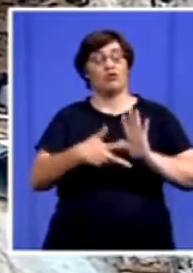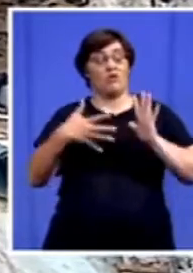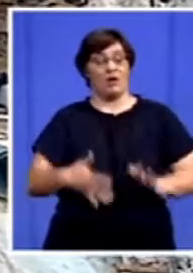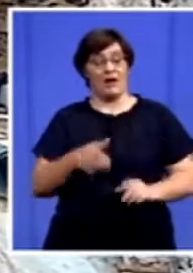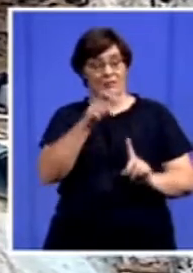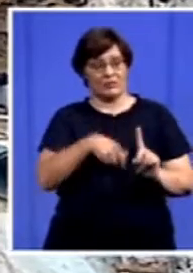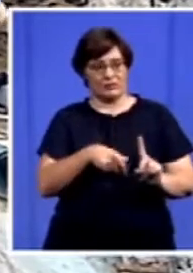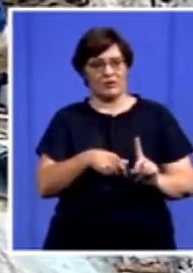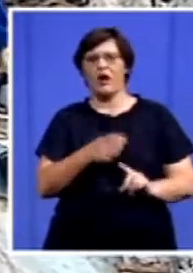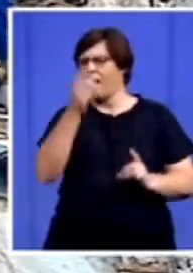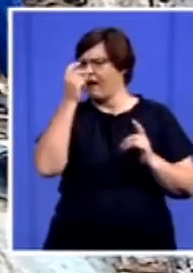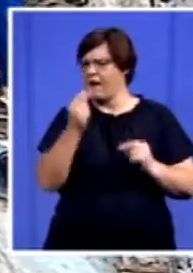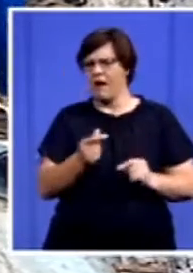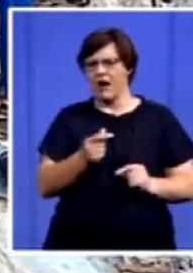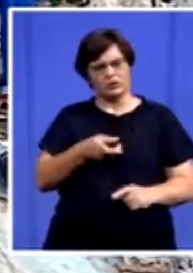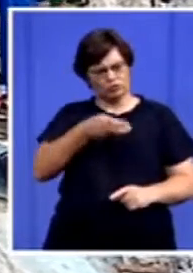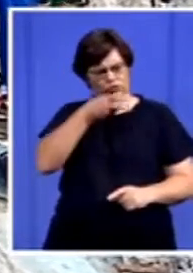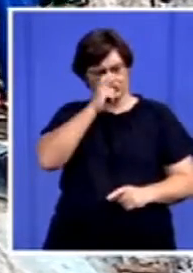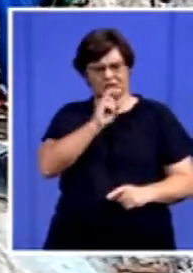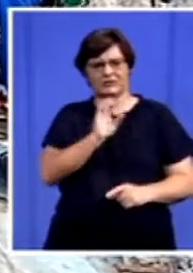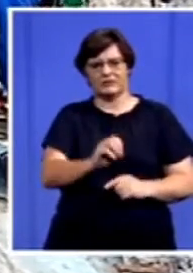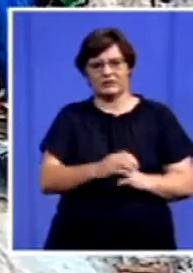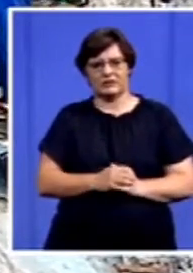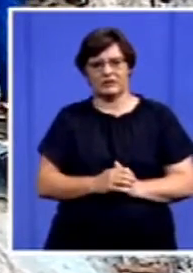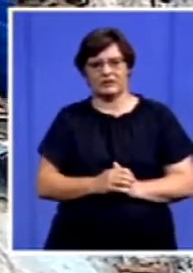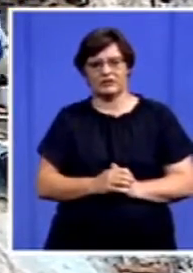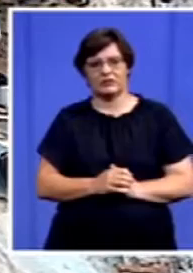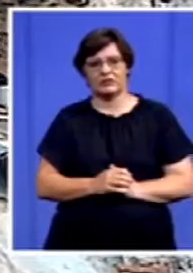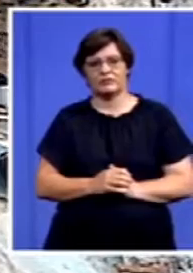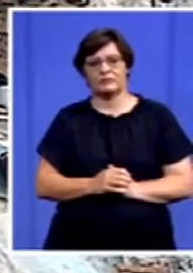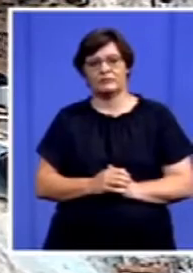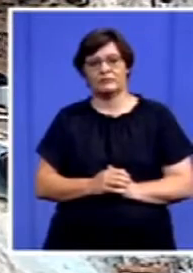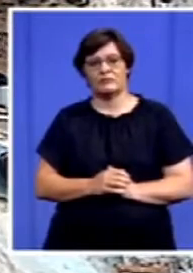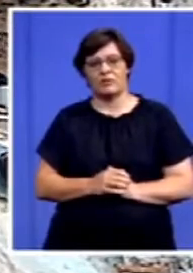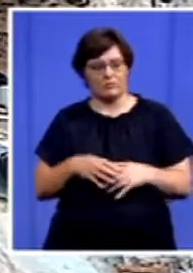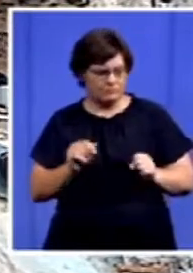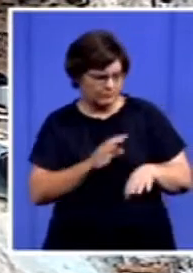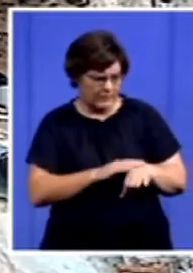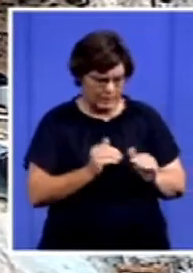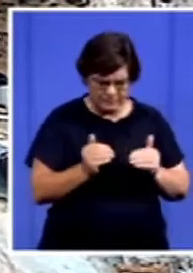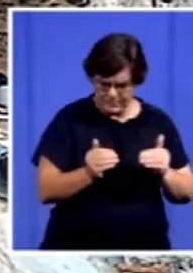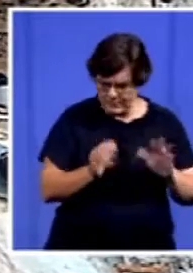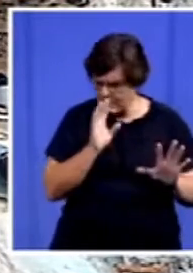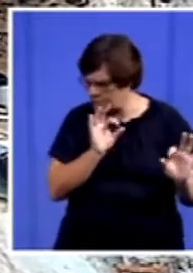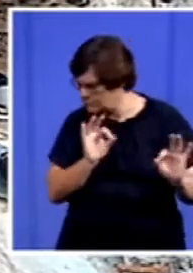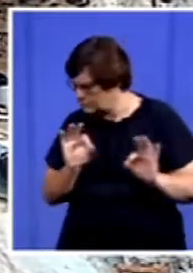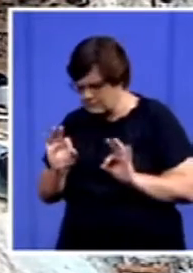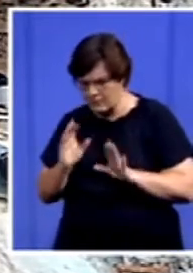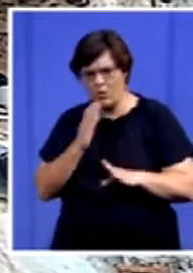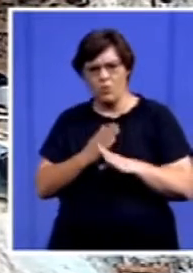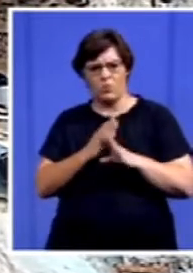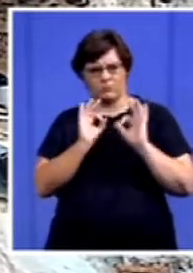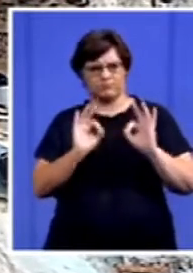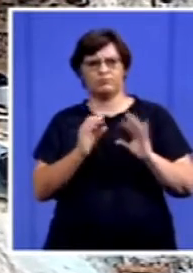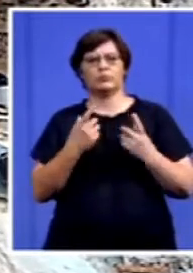stringent, and they took their time to ensure that the work is properly done. So if